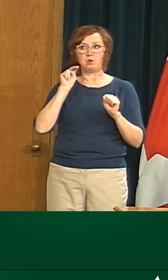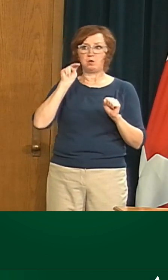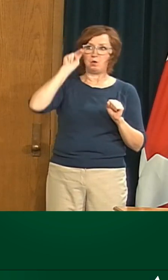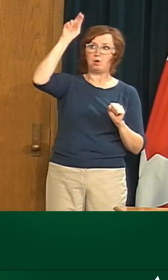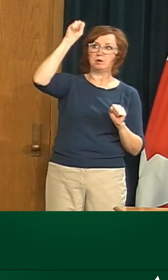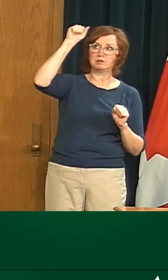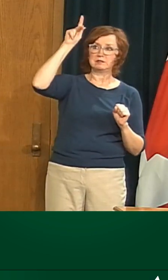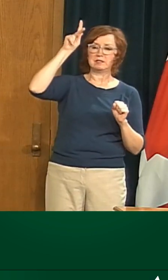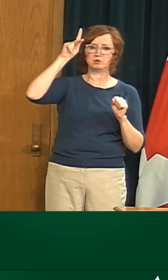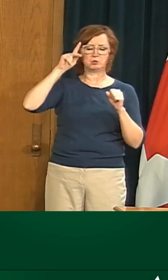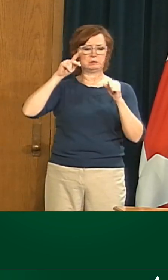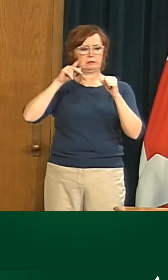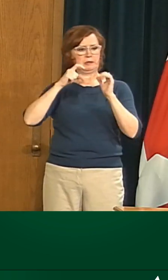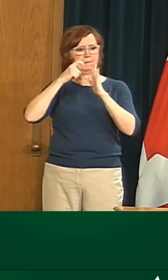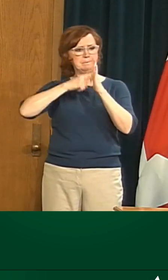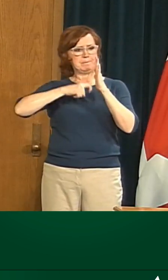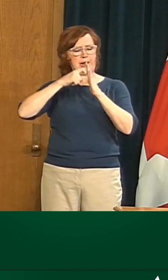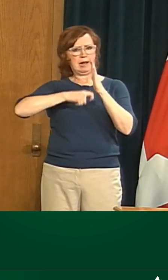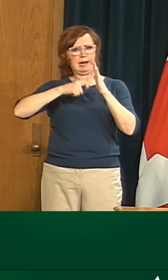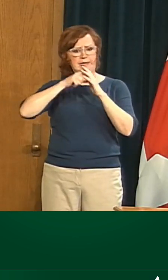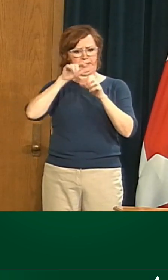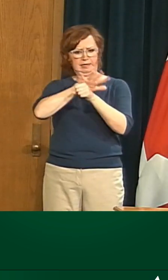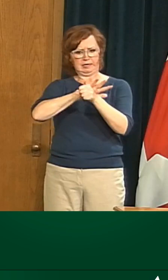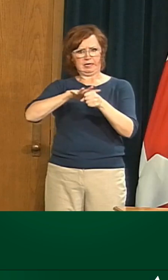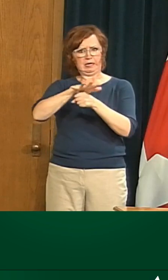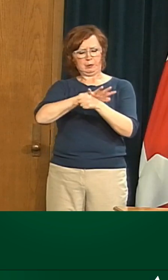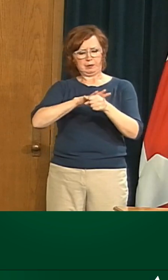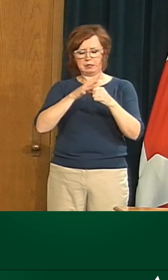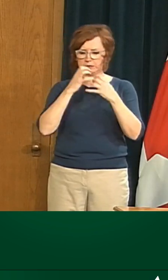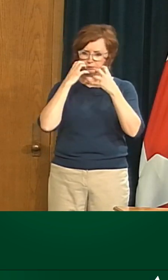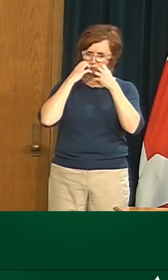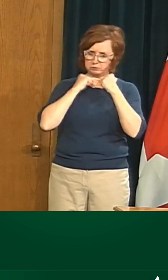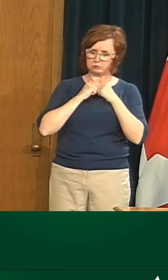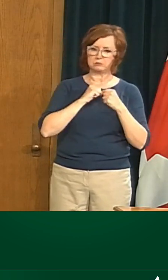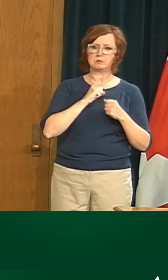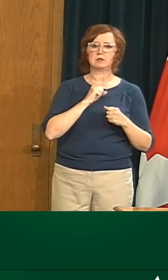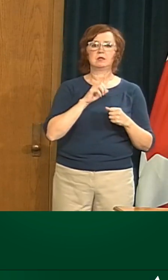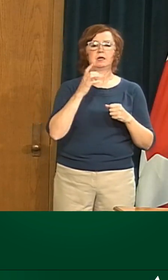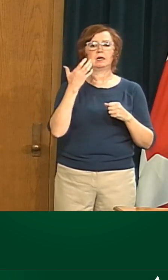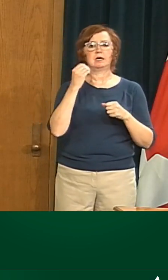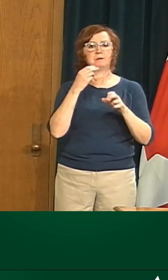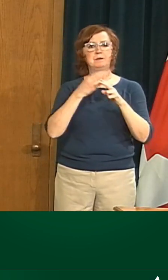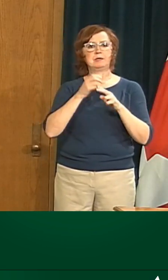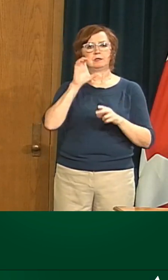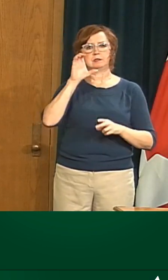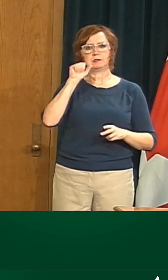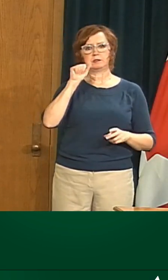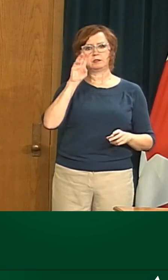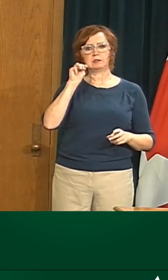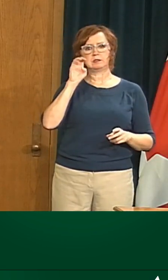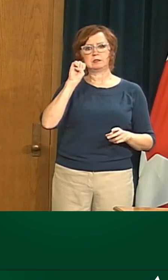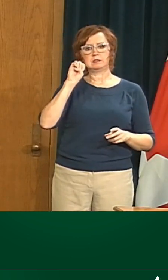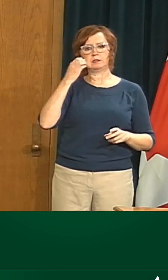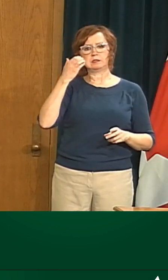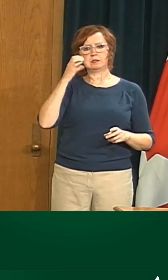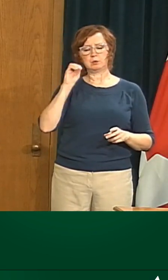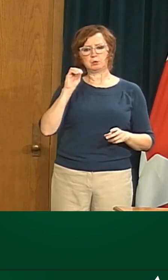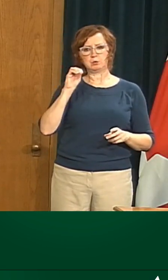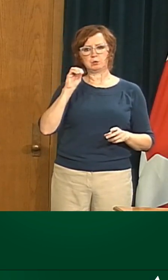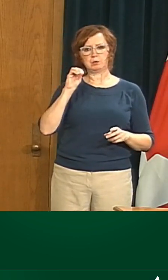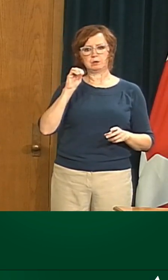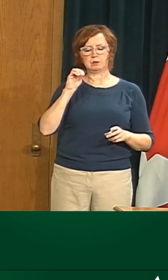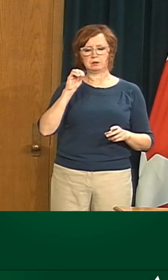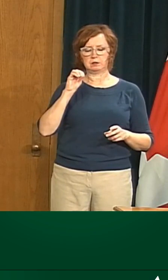locations. But we'll be working closely with them to ensure that if they choose at some point to phase